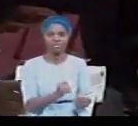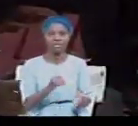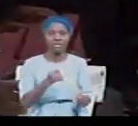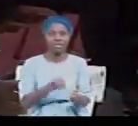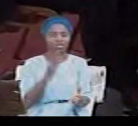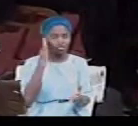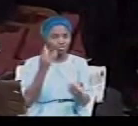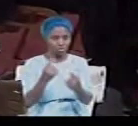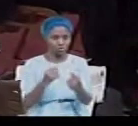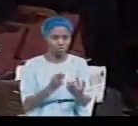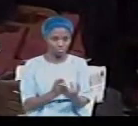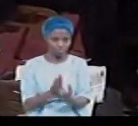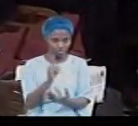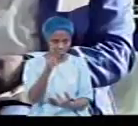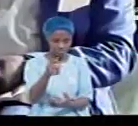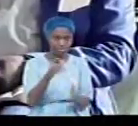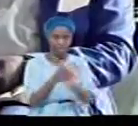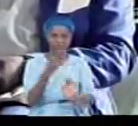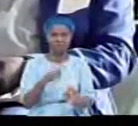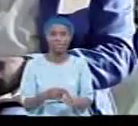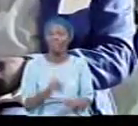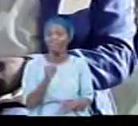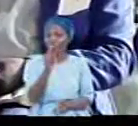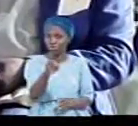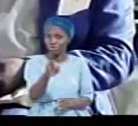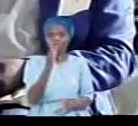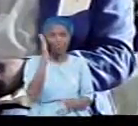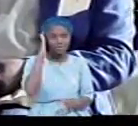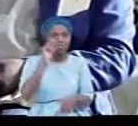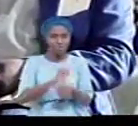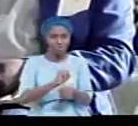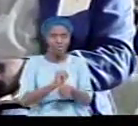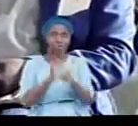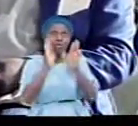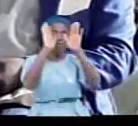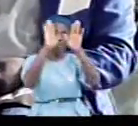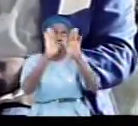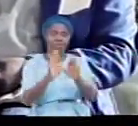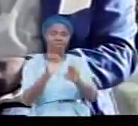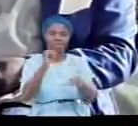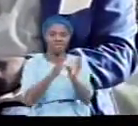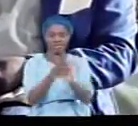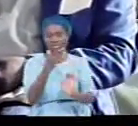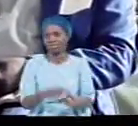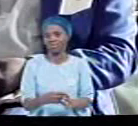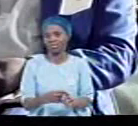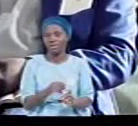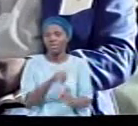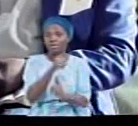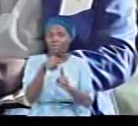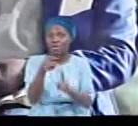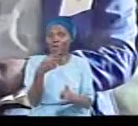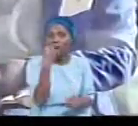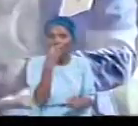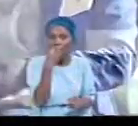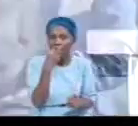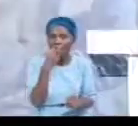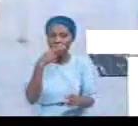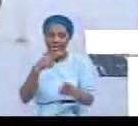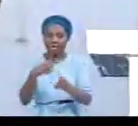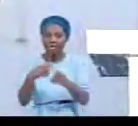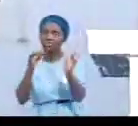You will work wonders. When you mention the name of Jesus, and you understand, we